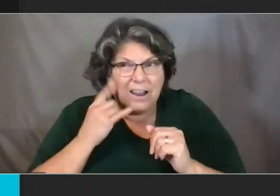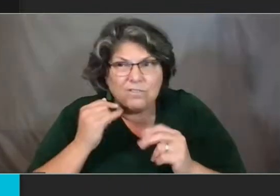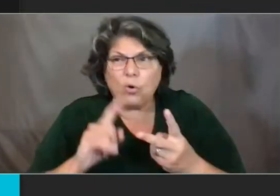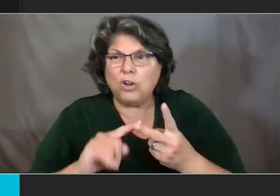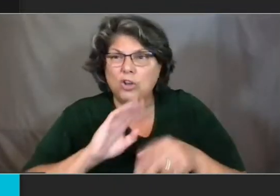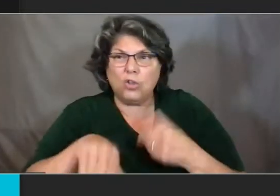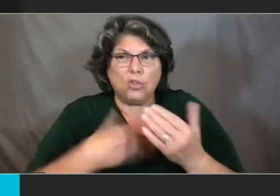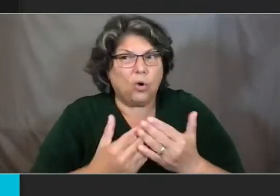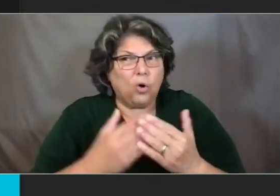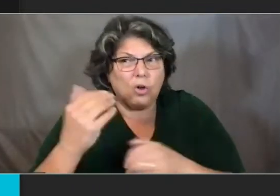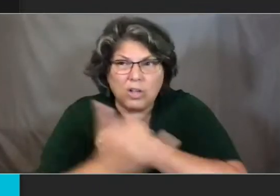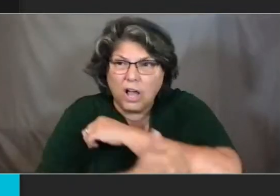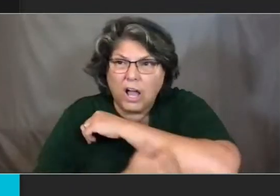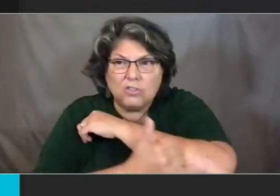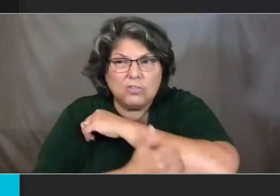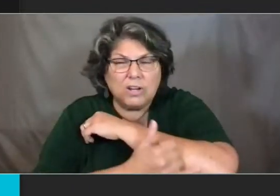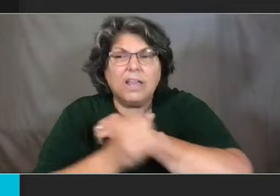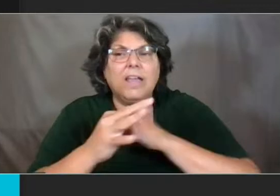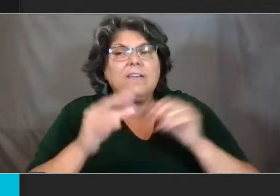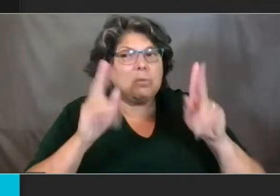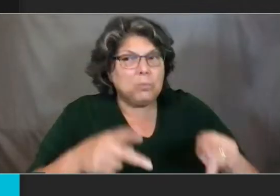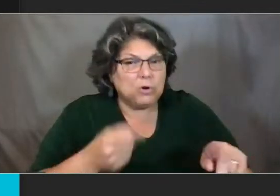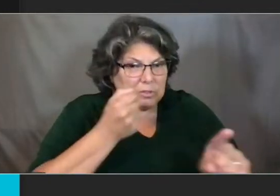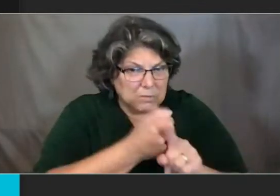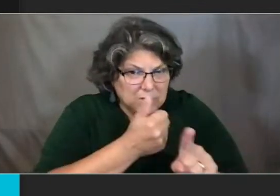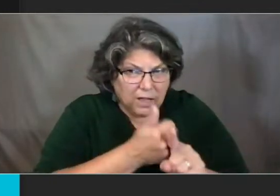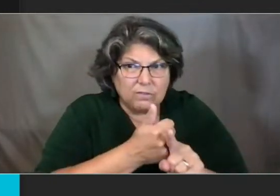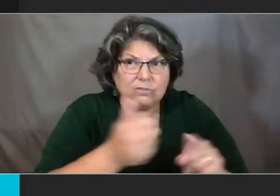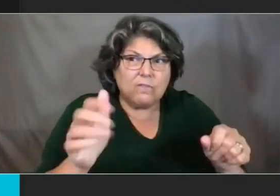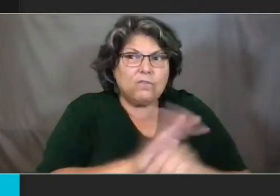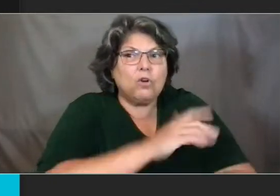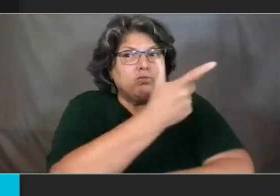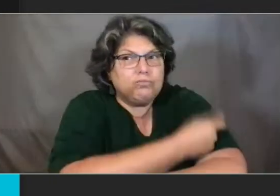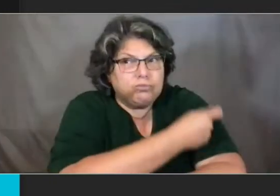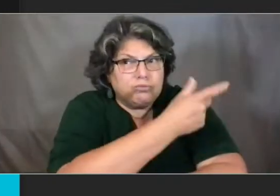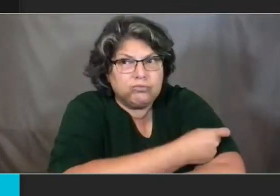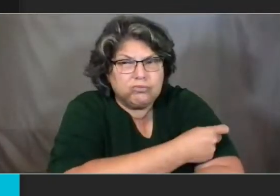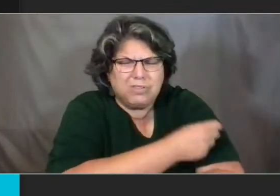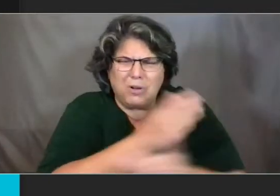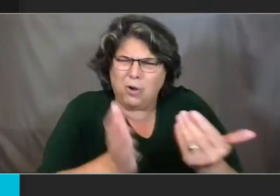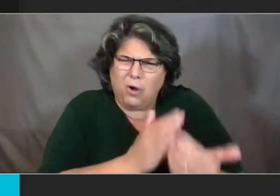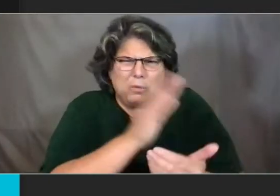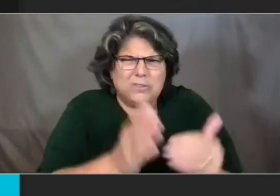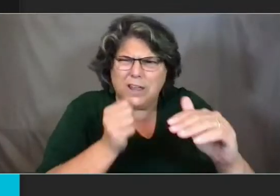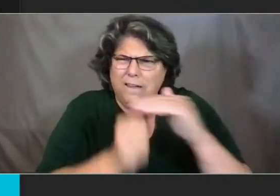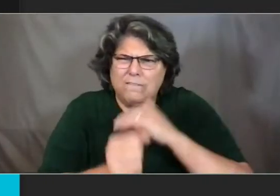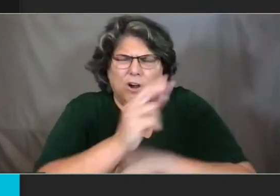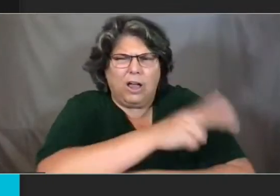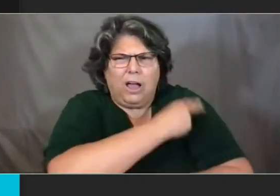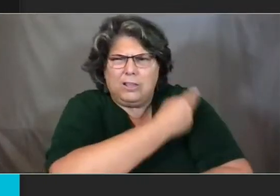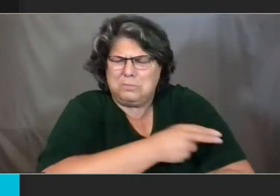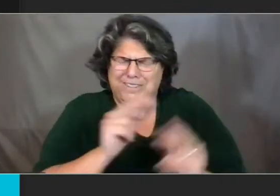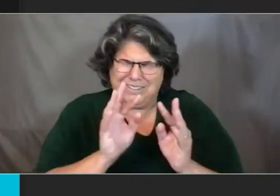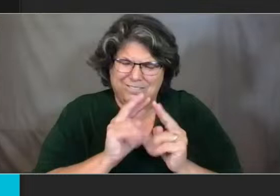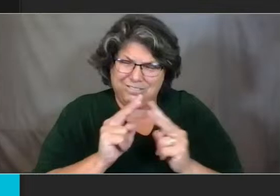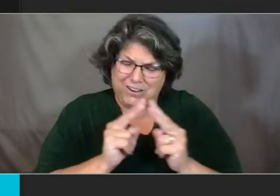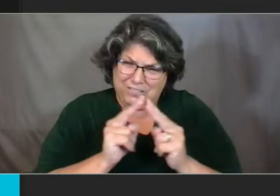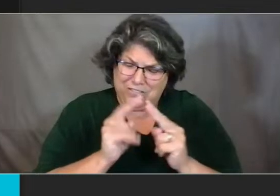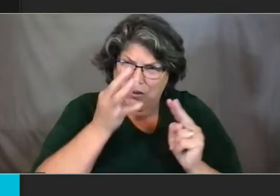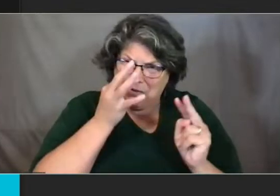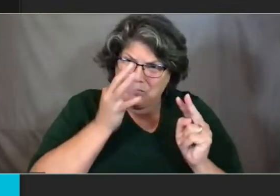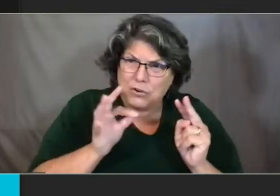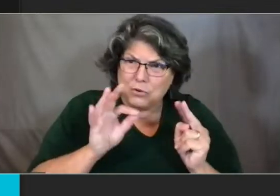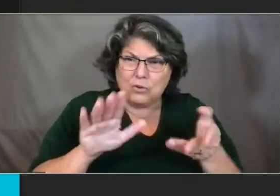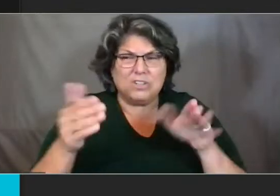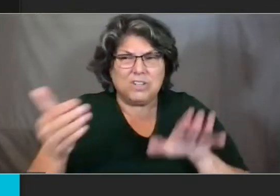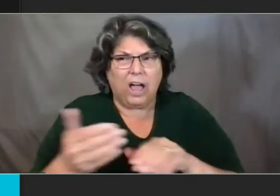it's rare for them to be hospitalized and very rare for them to die. So the vaccine is very